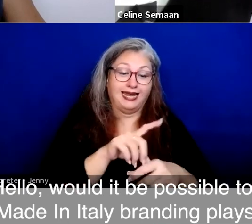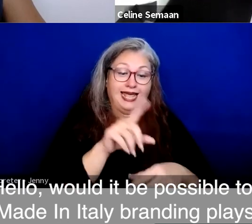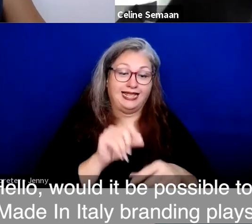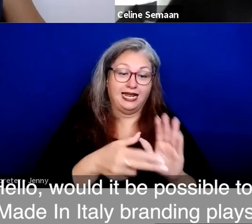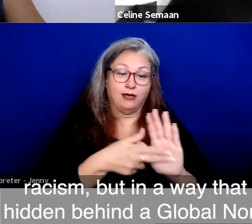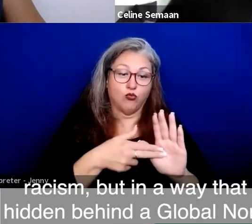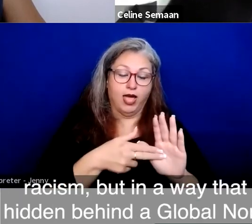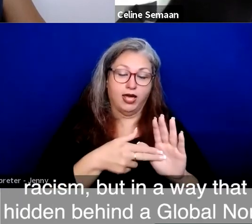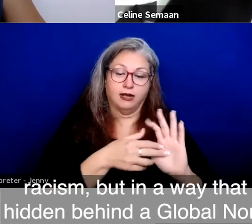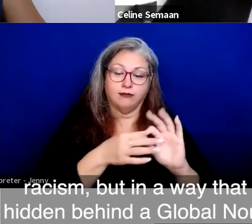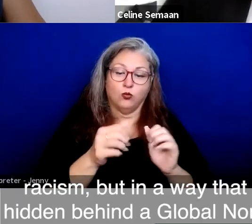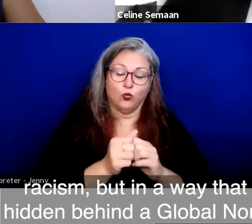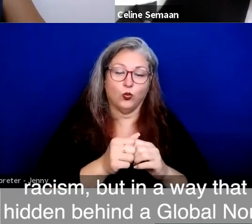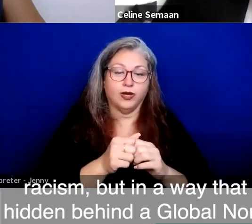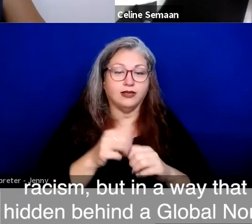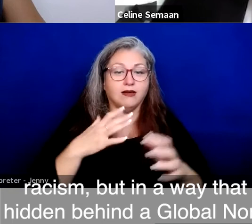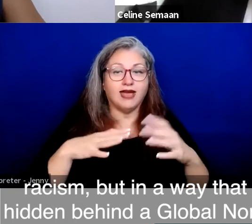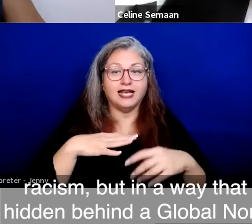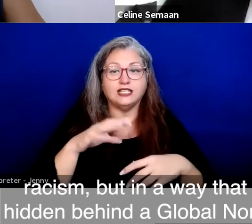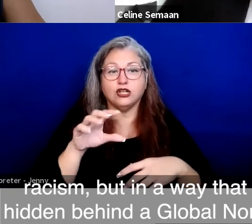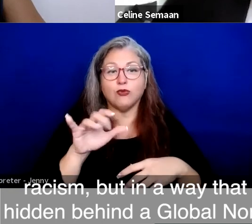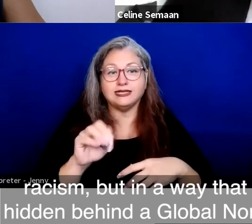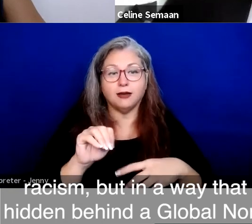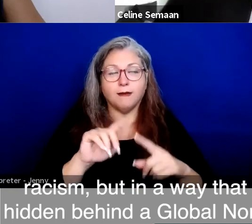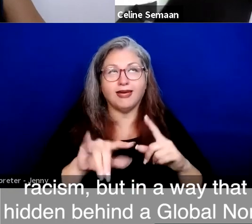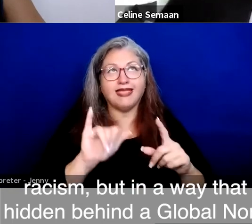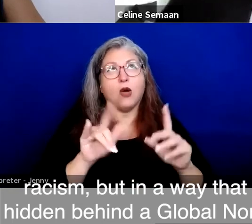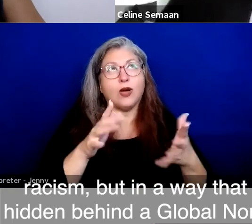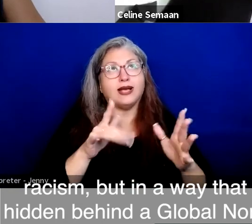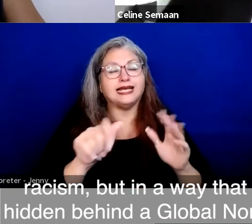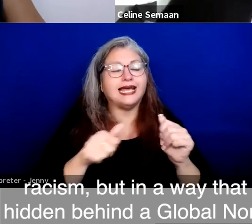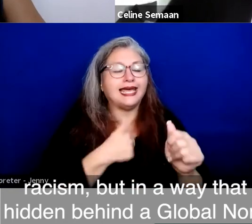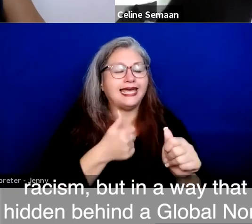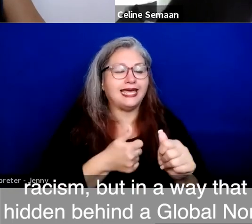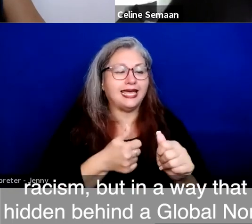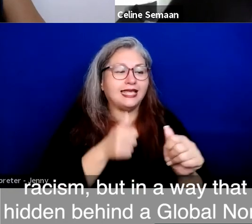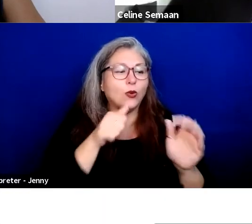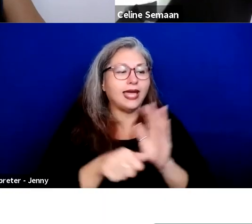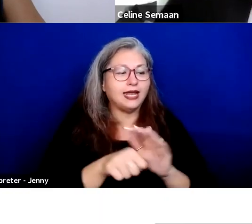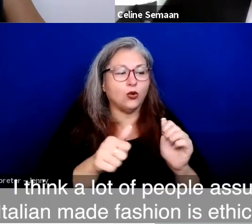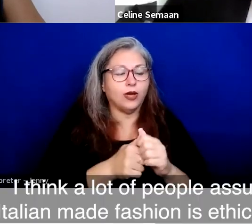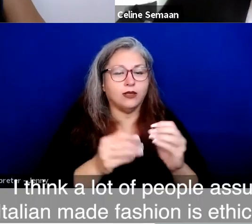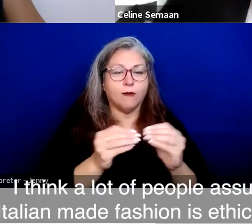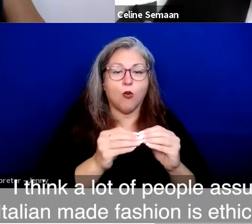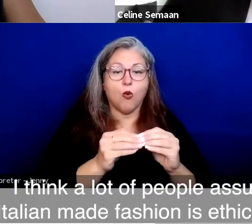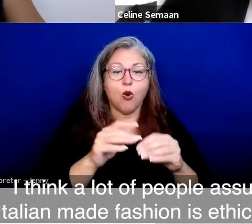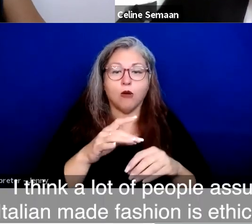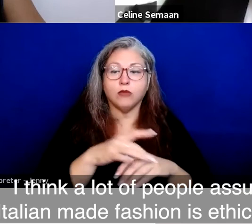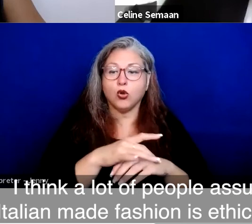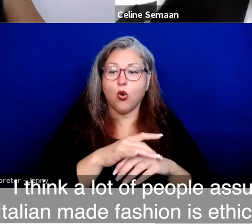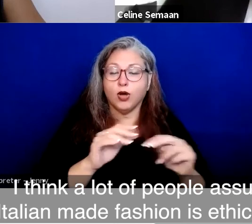plays into fashion racism, but in a way that is usually hidden behind a global North country? I think a